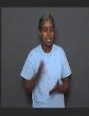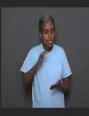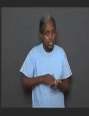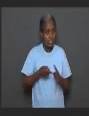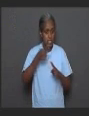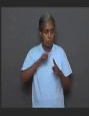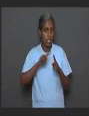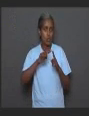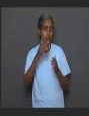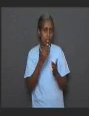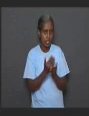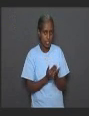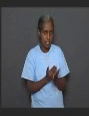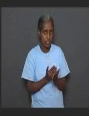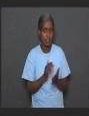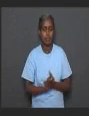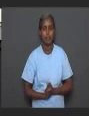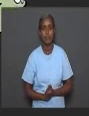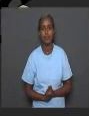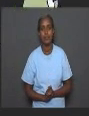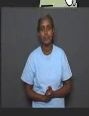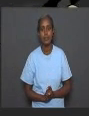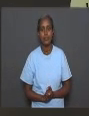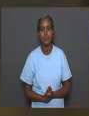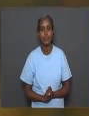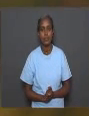Let's get back to our lesson.